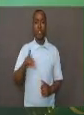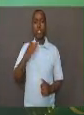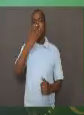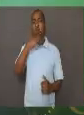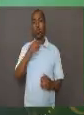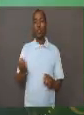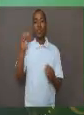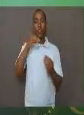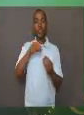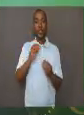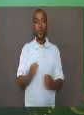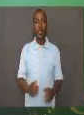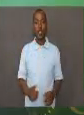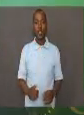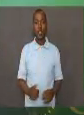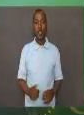autoclaving,